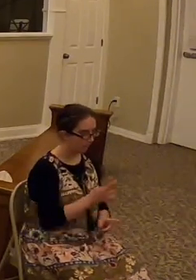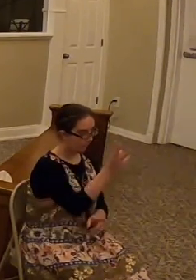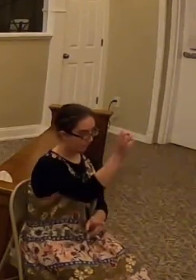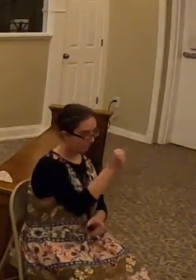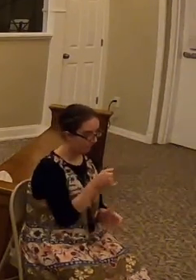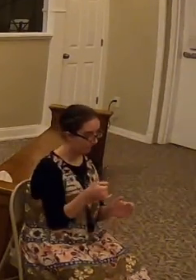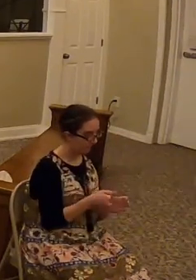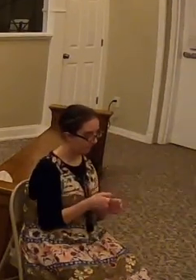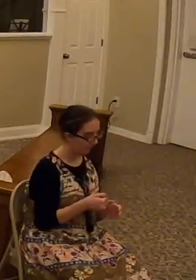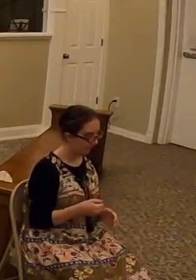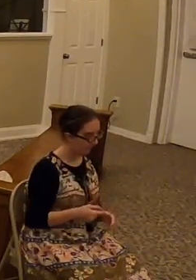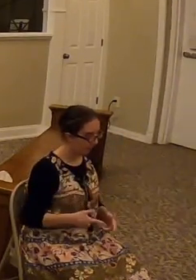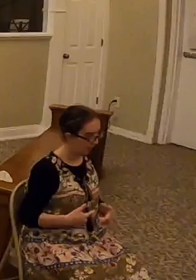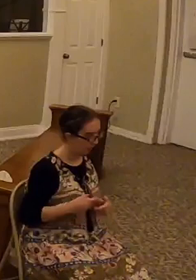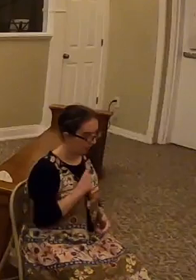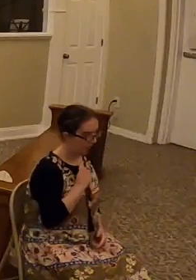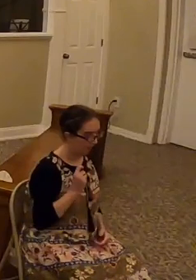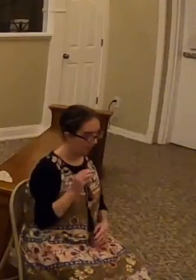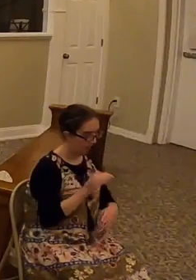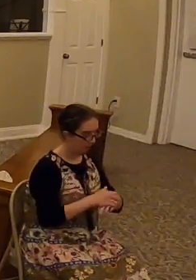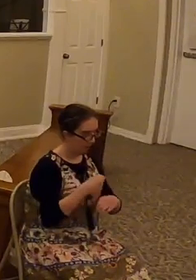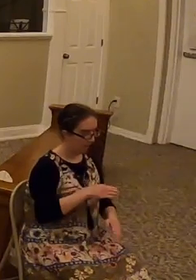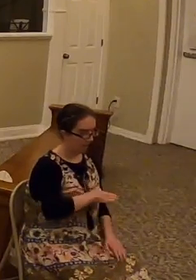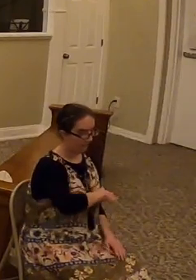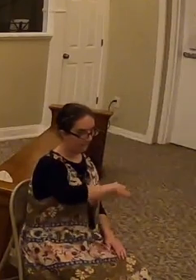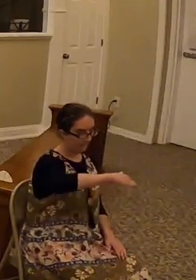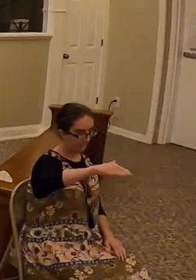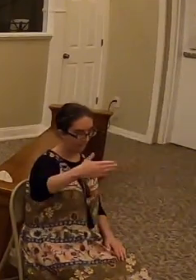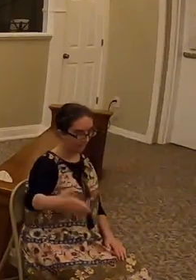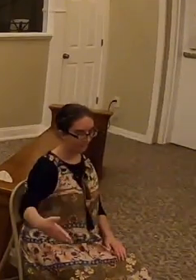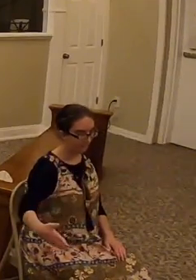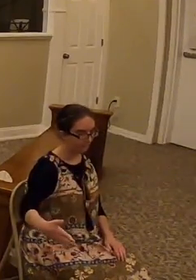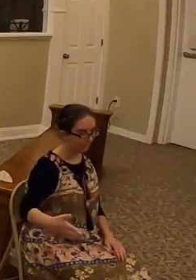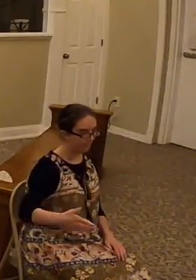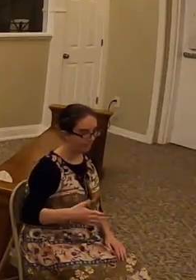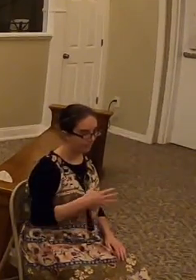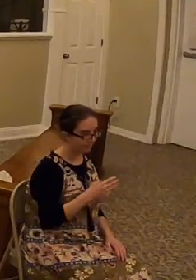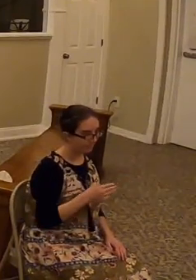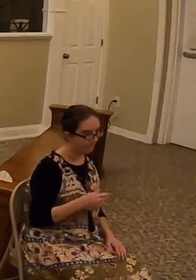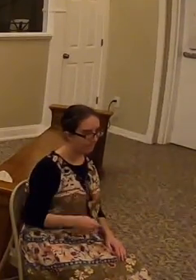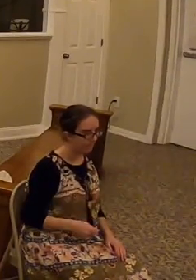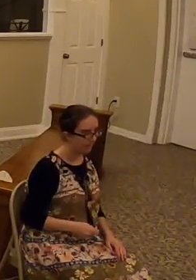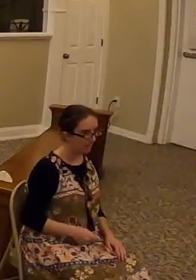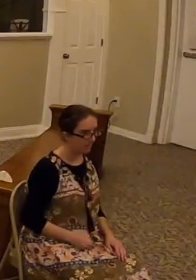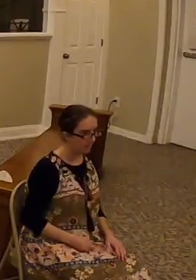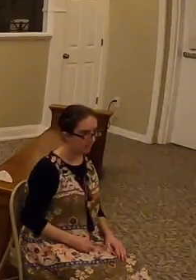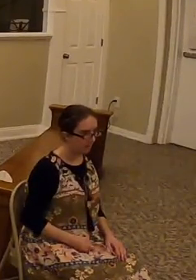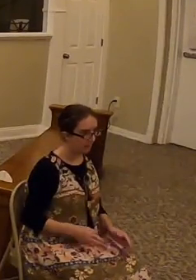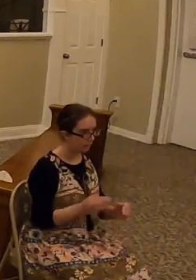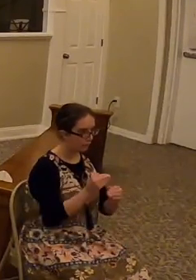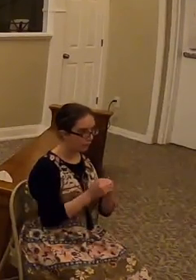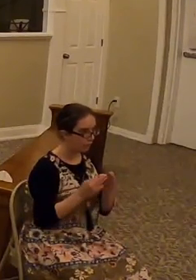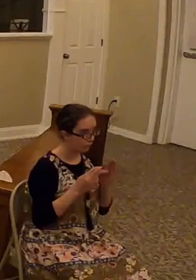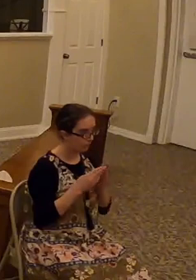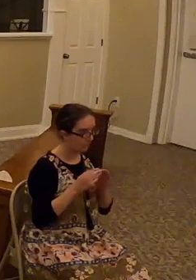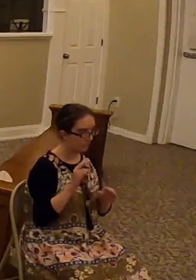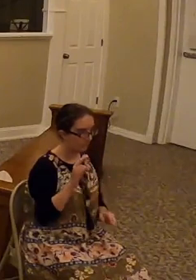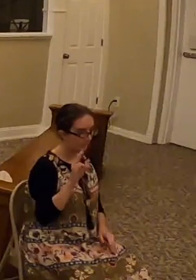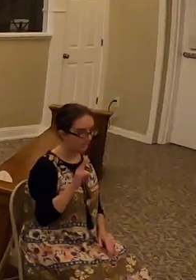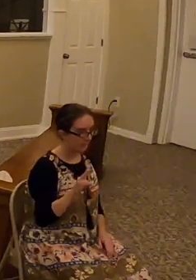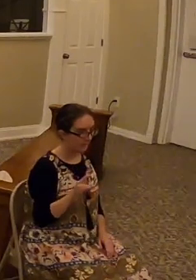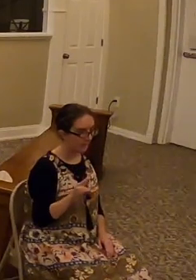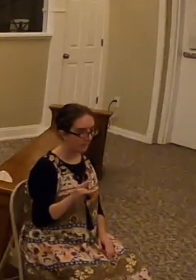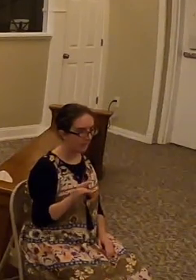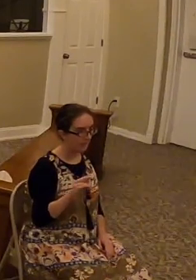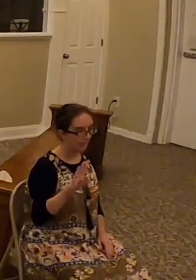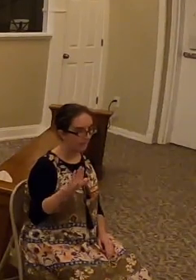it. Wells is on top of the hill. And you know, it's a small town, 750